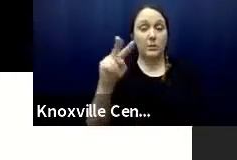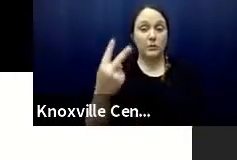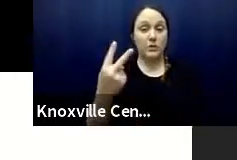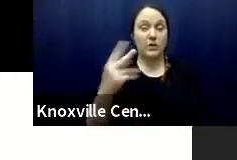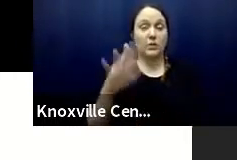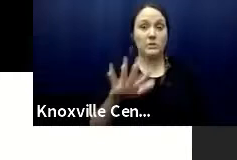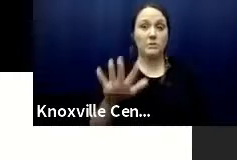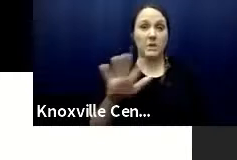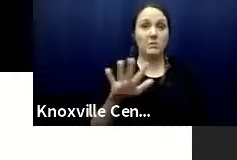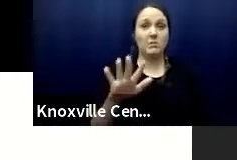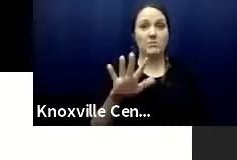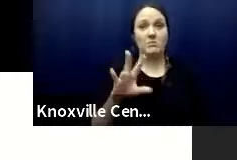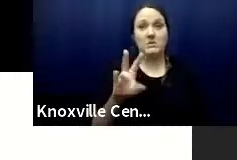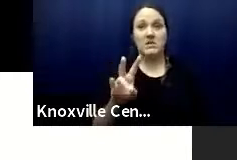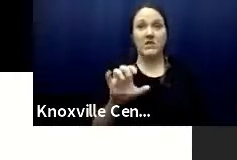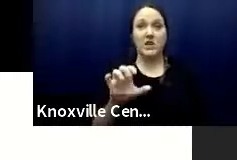about